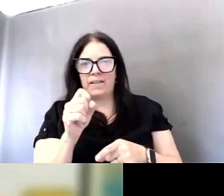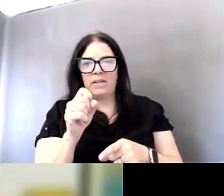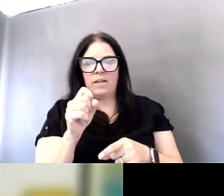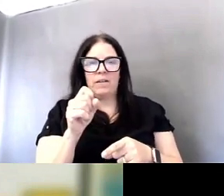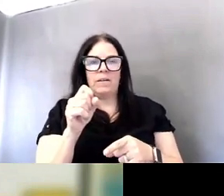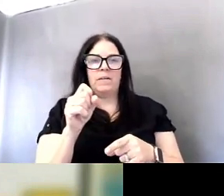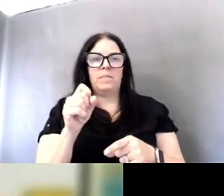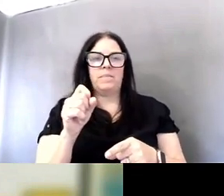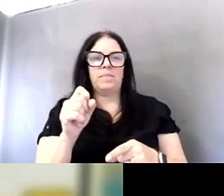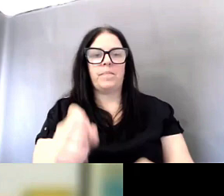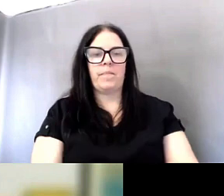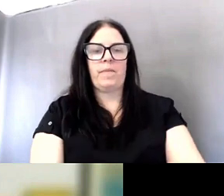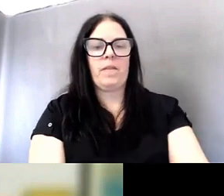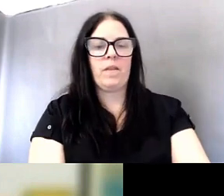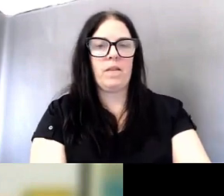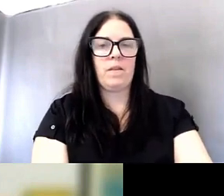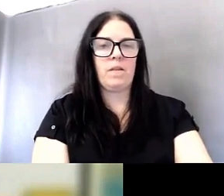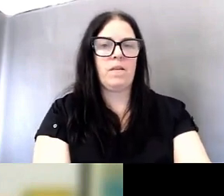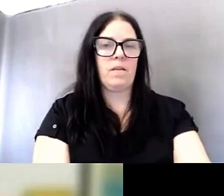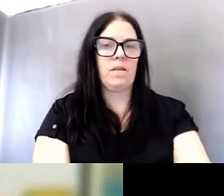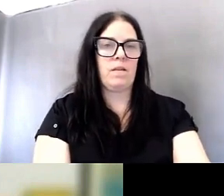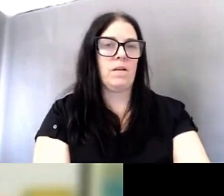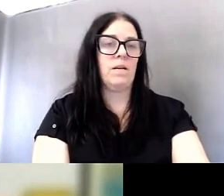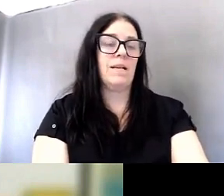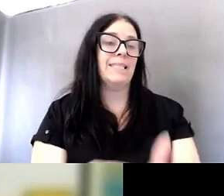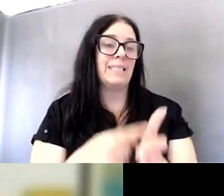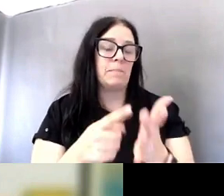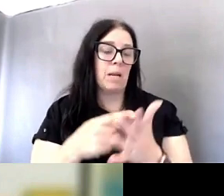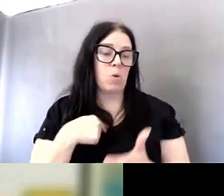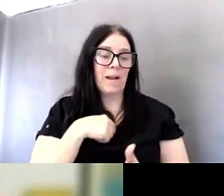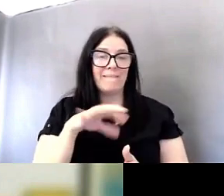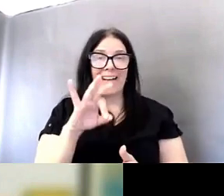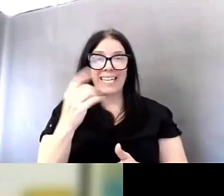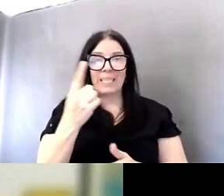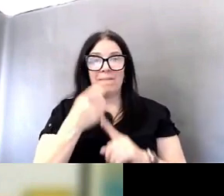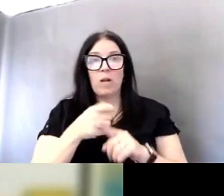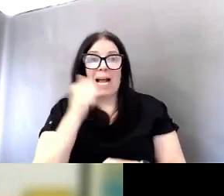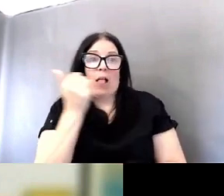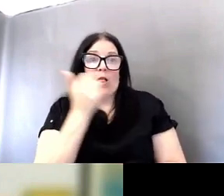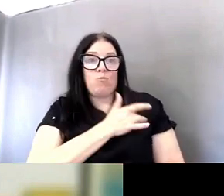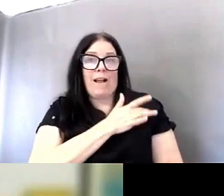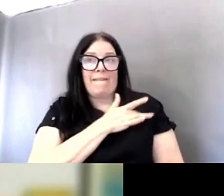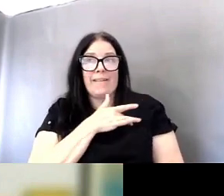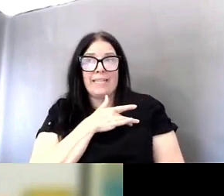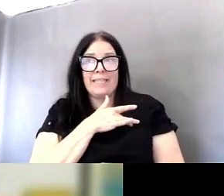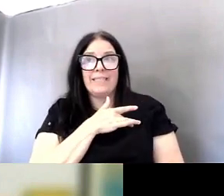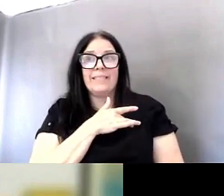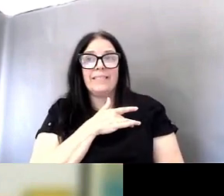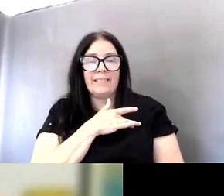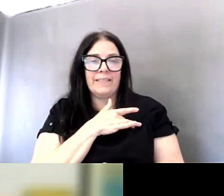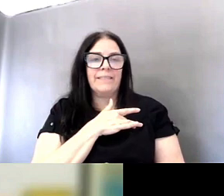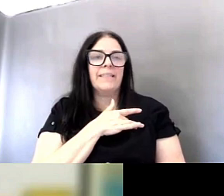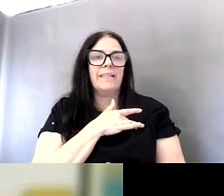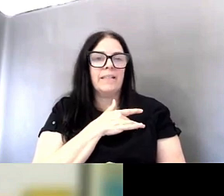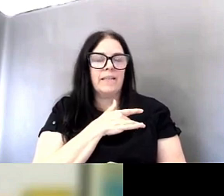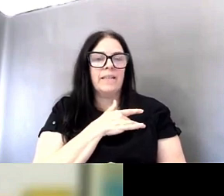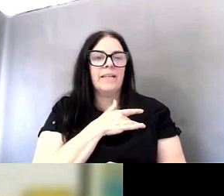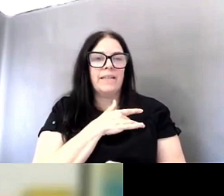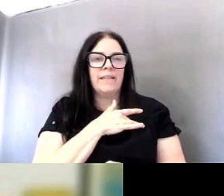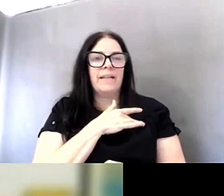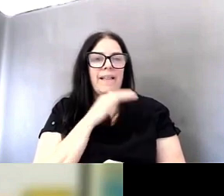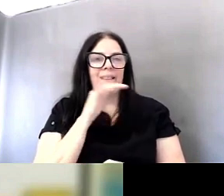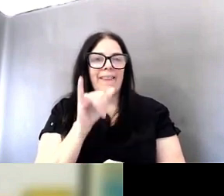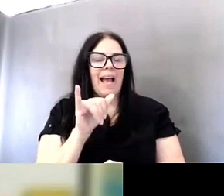would, but anytime we found something from another province that was just outstanding, like